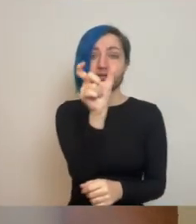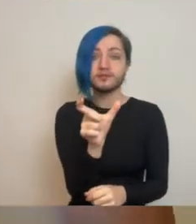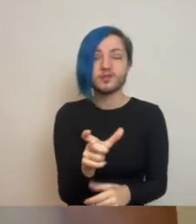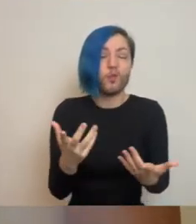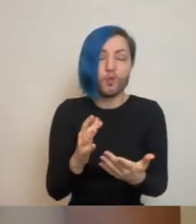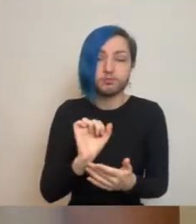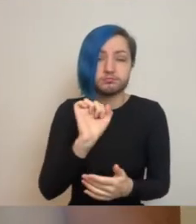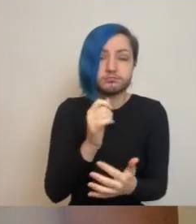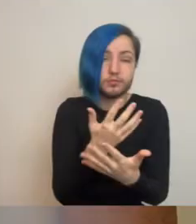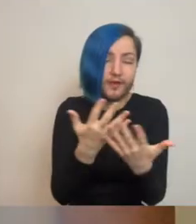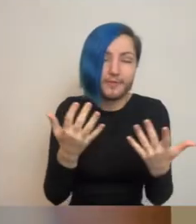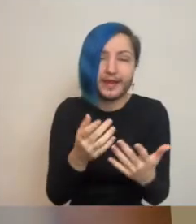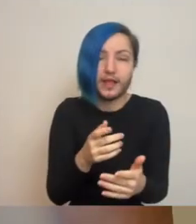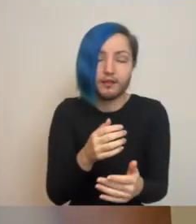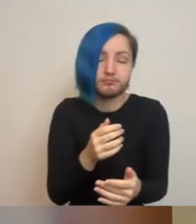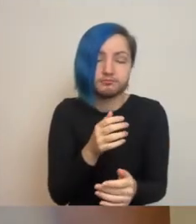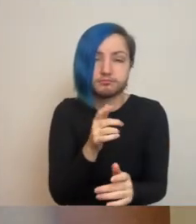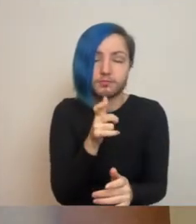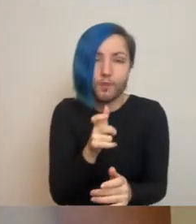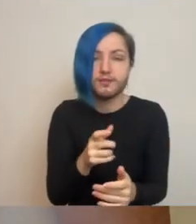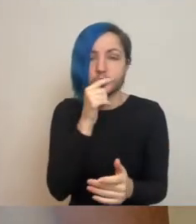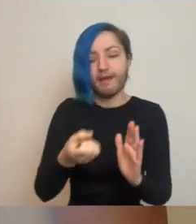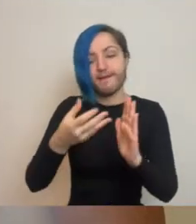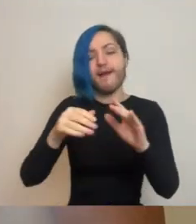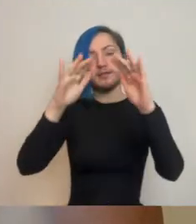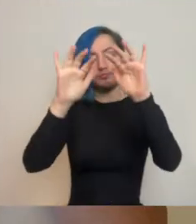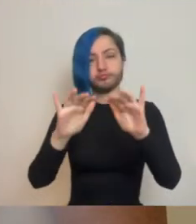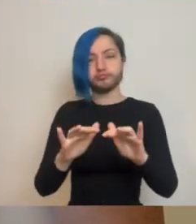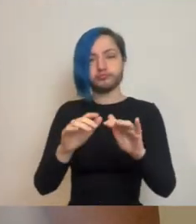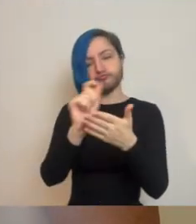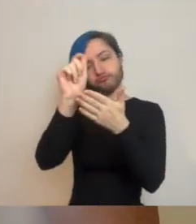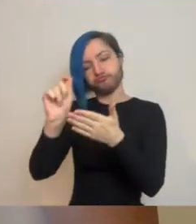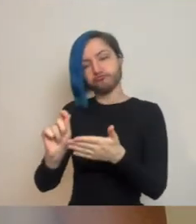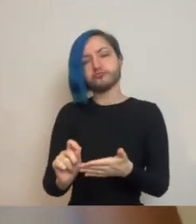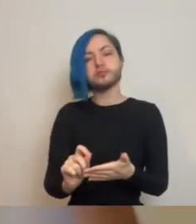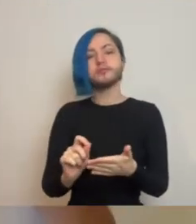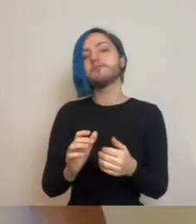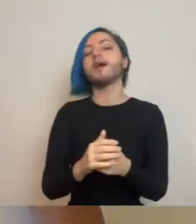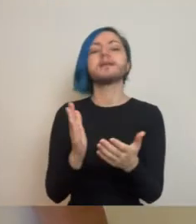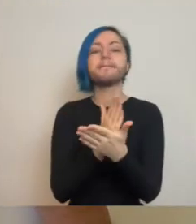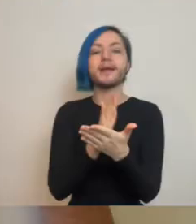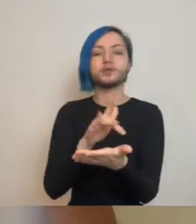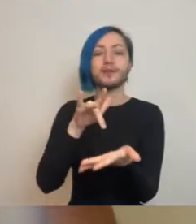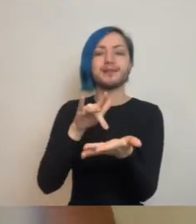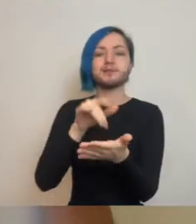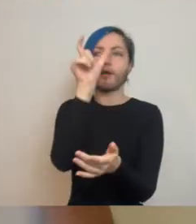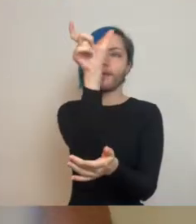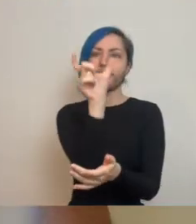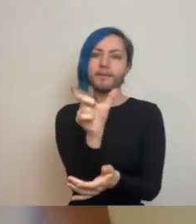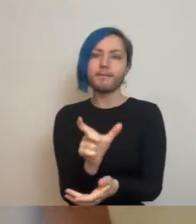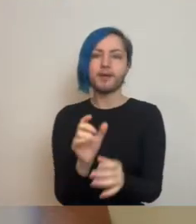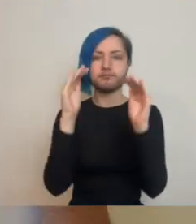or however many words you've got onto your piece of paper or onto your piece of card with them being in the middle.